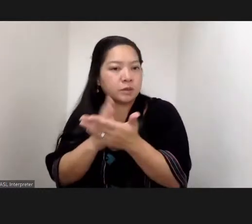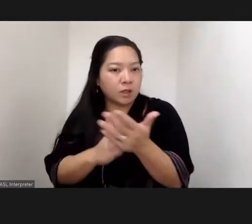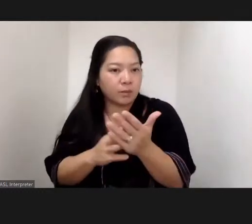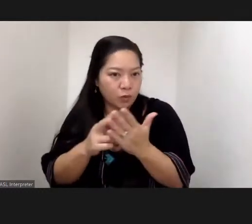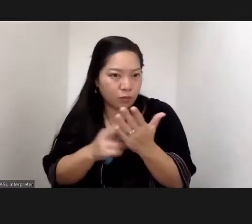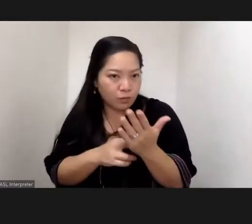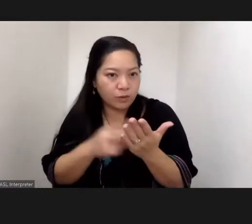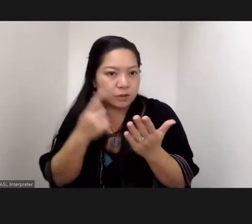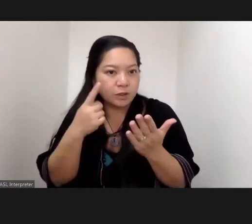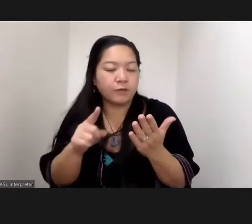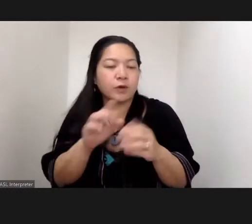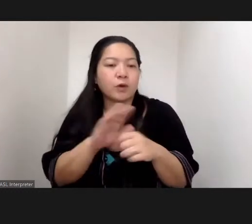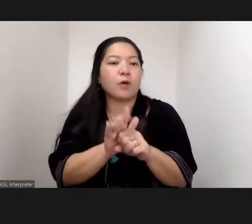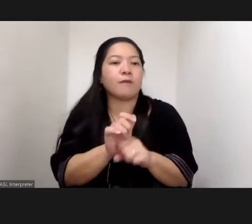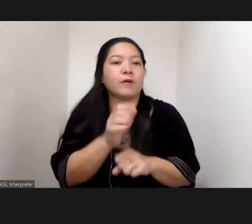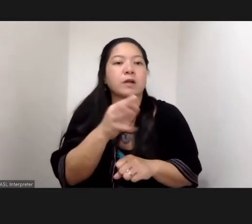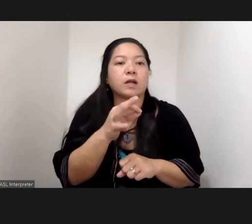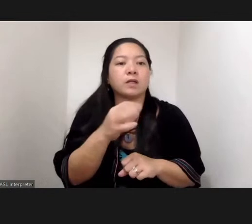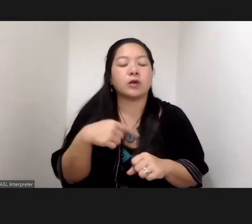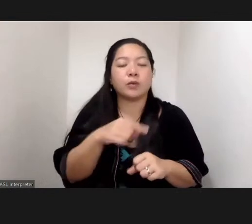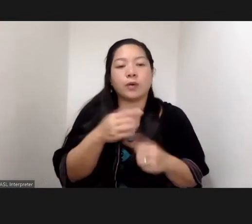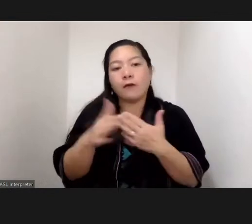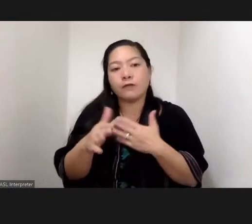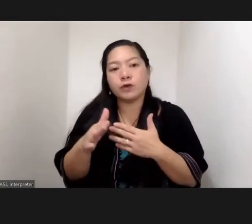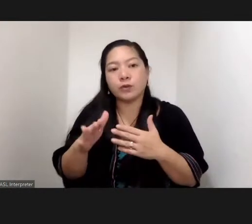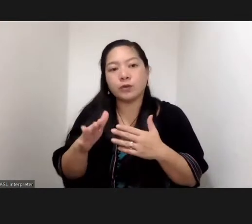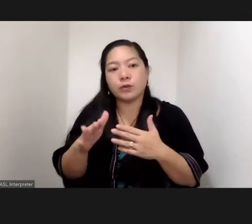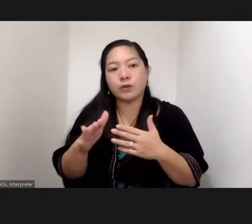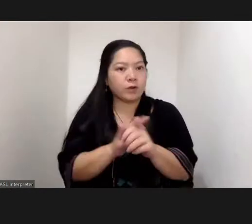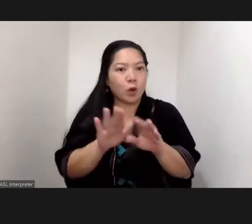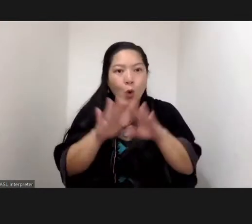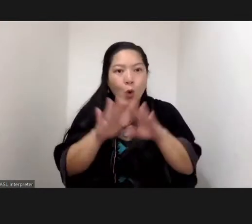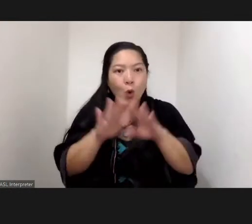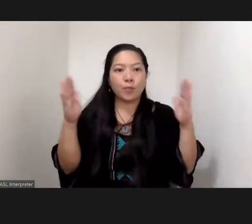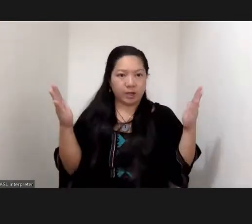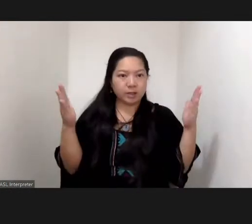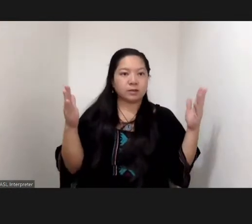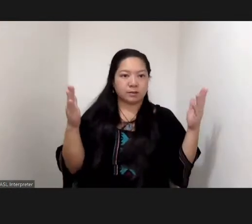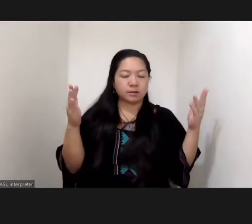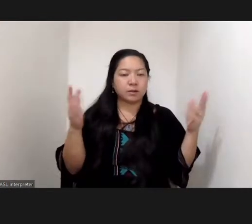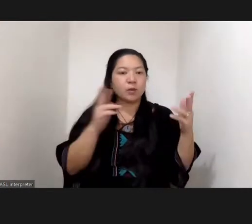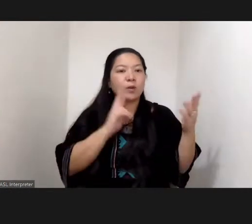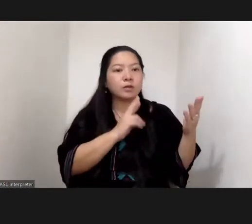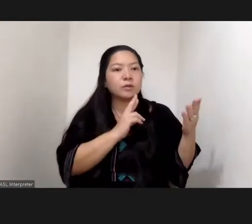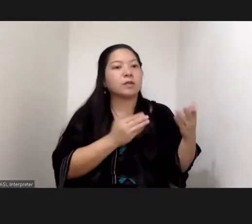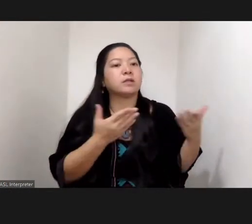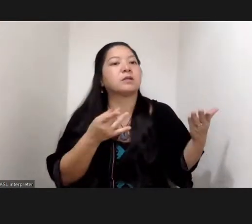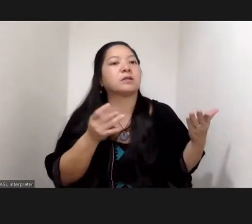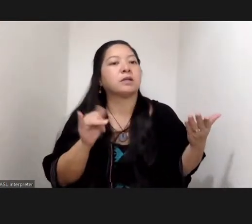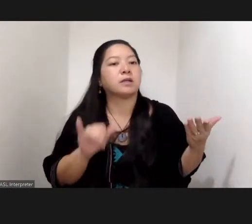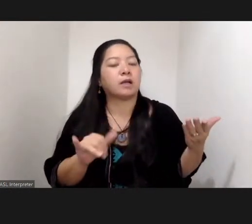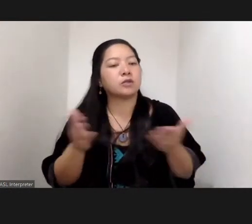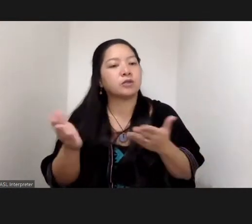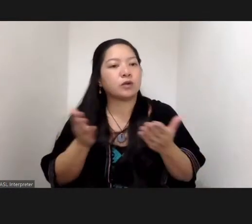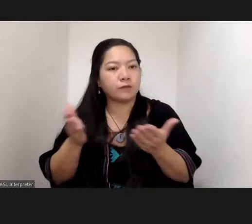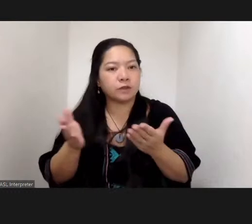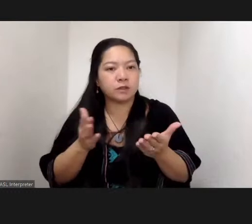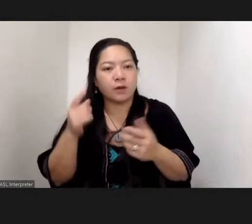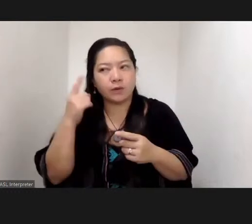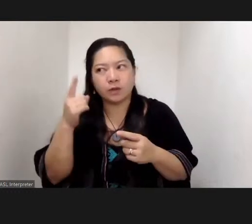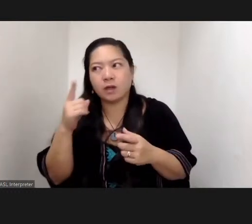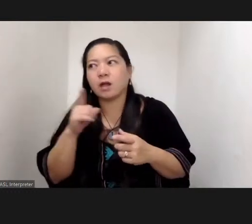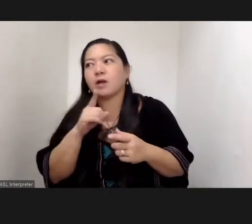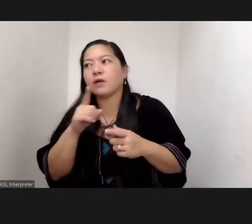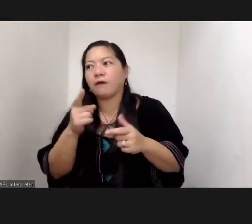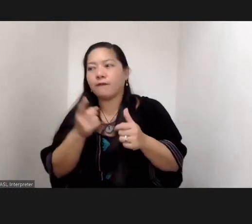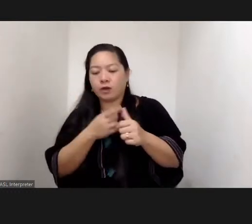After we fully open, there are other things that I would consider. I would first like to